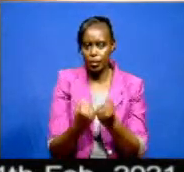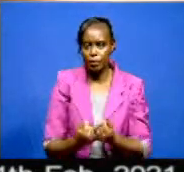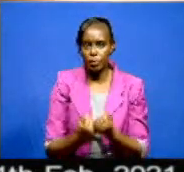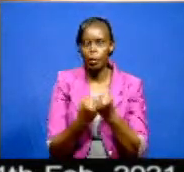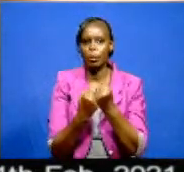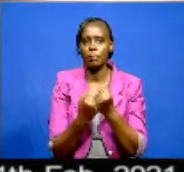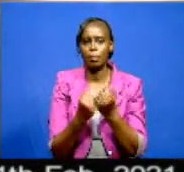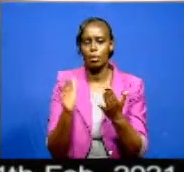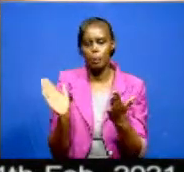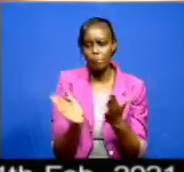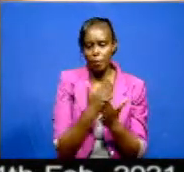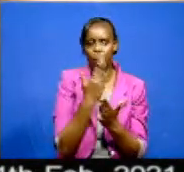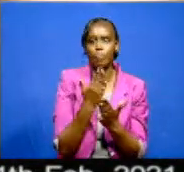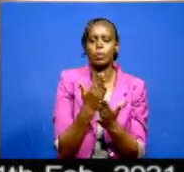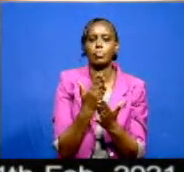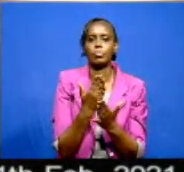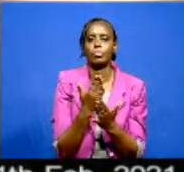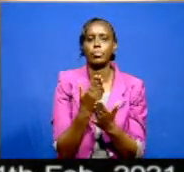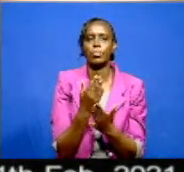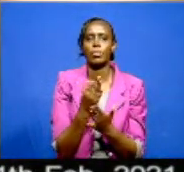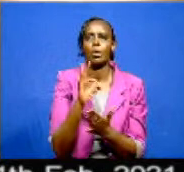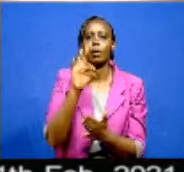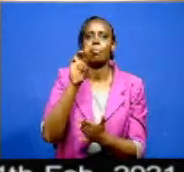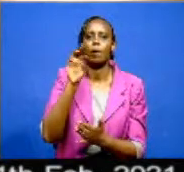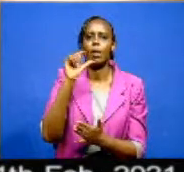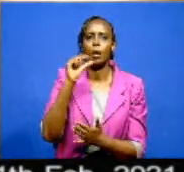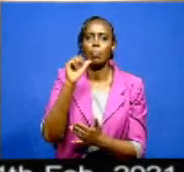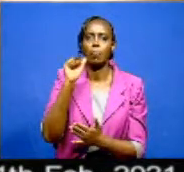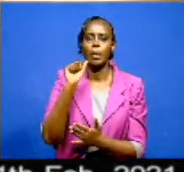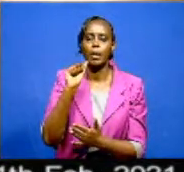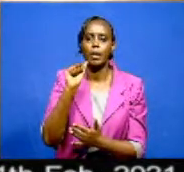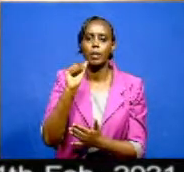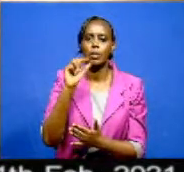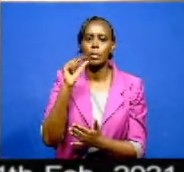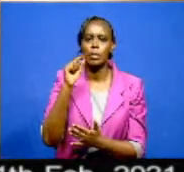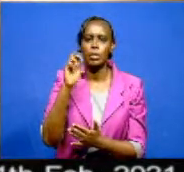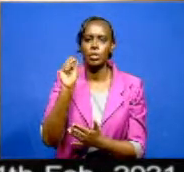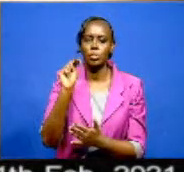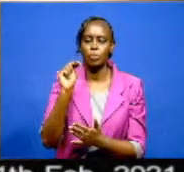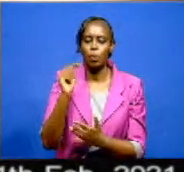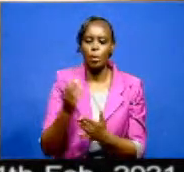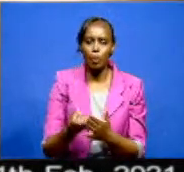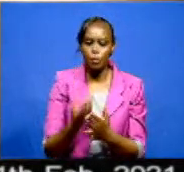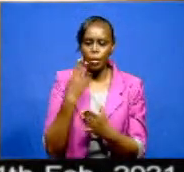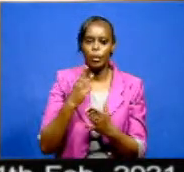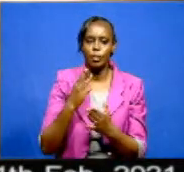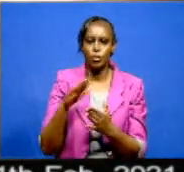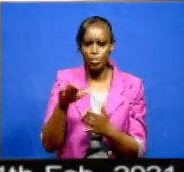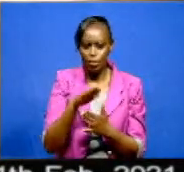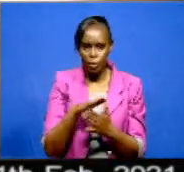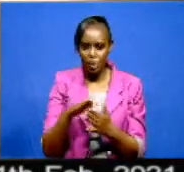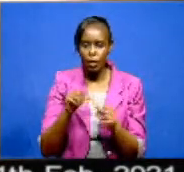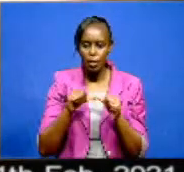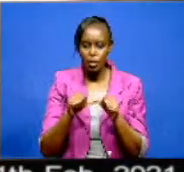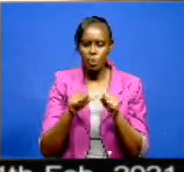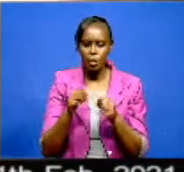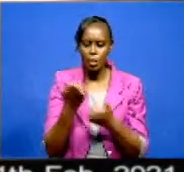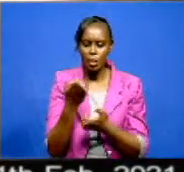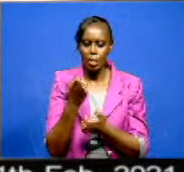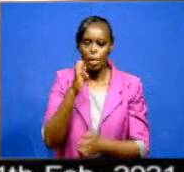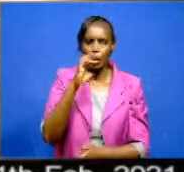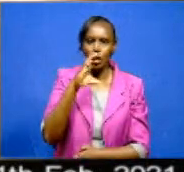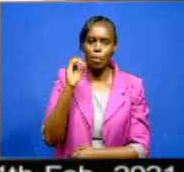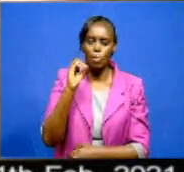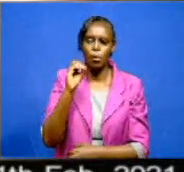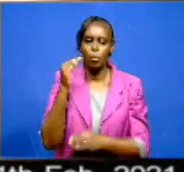to avert fragmentation of natural habitats and sustaining the ecological process